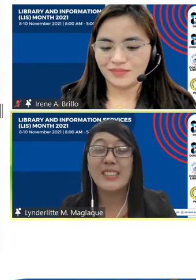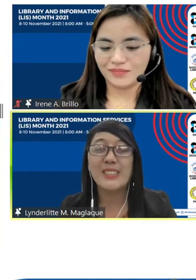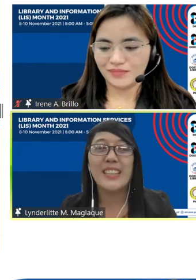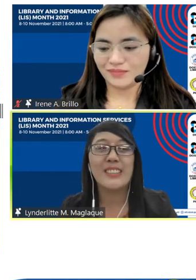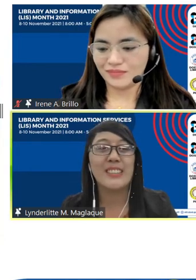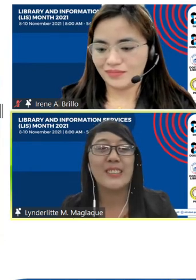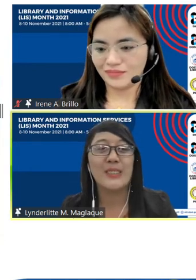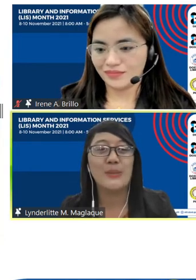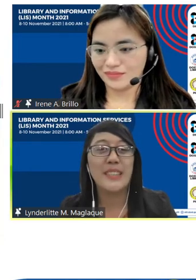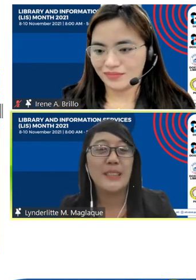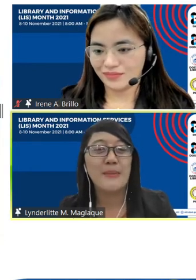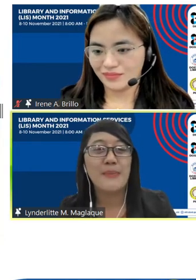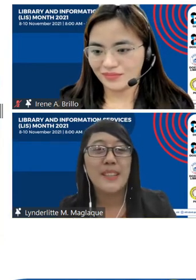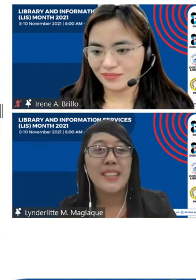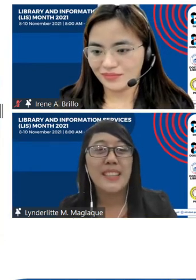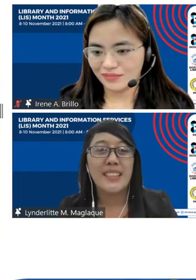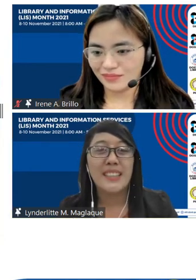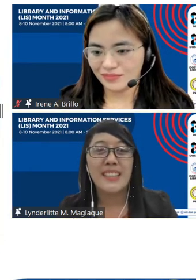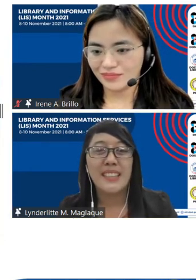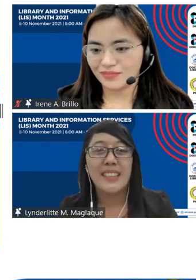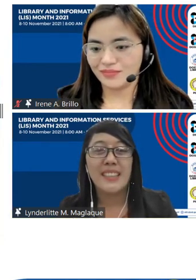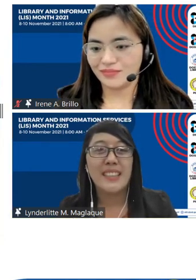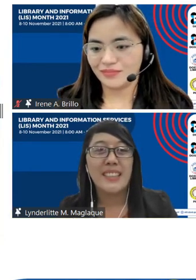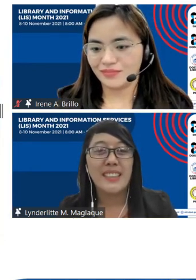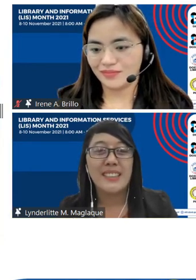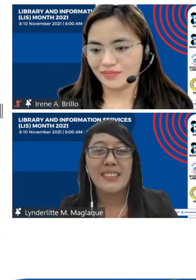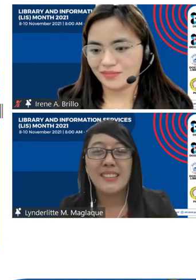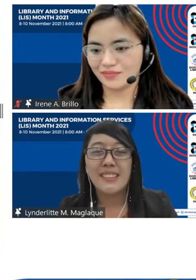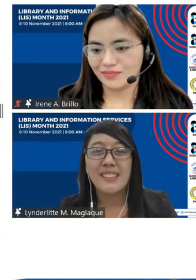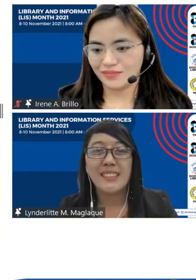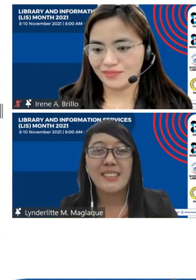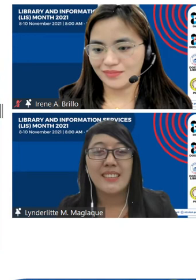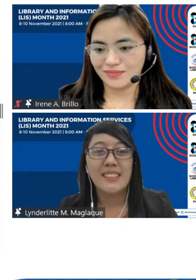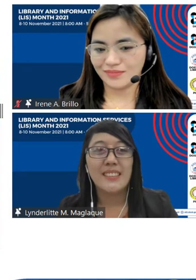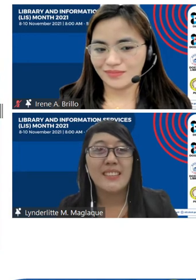again, congratulations, Joby. Thank you po.